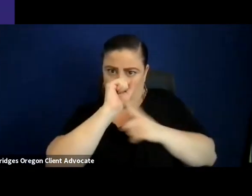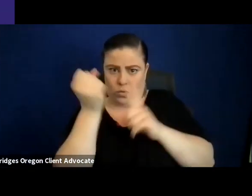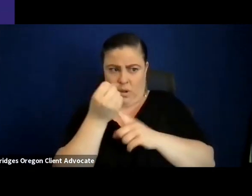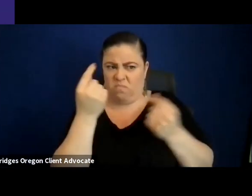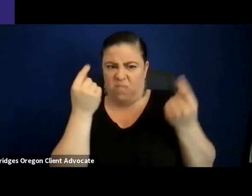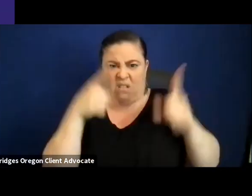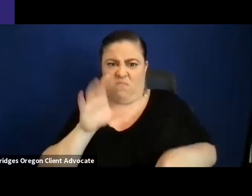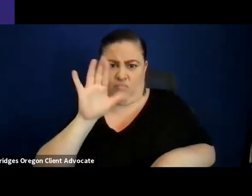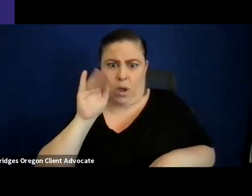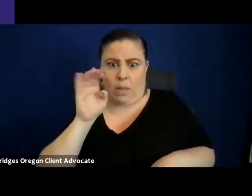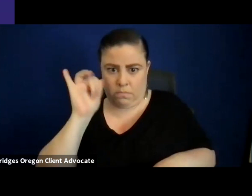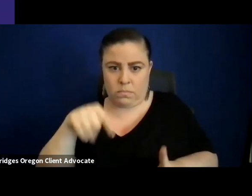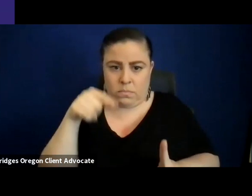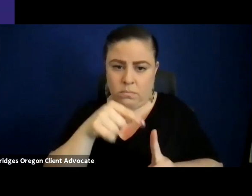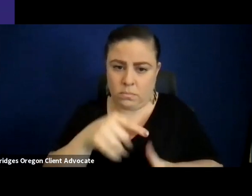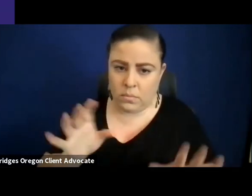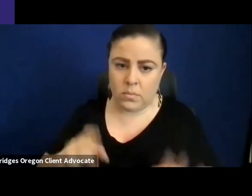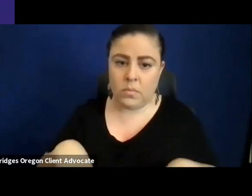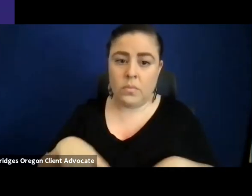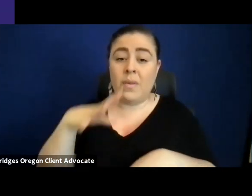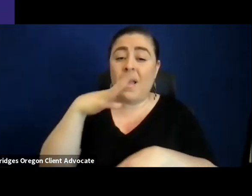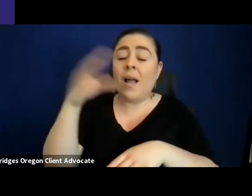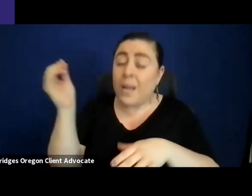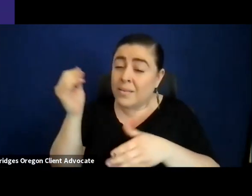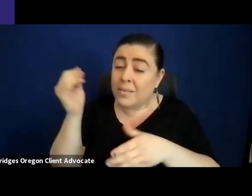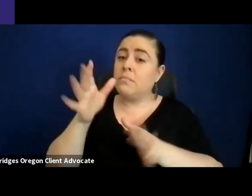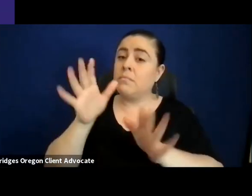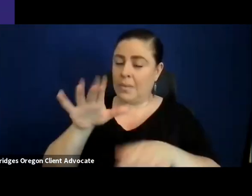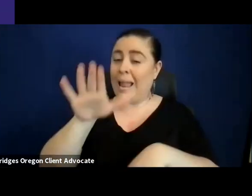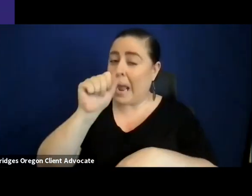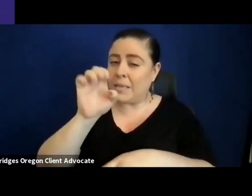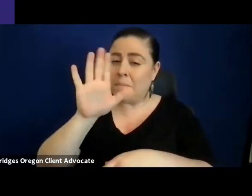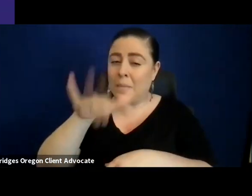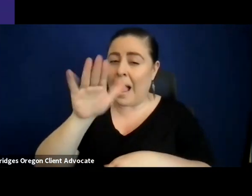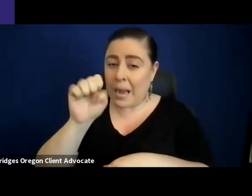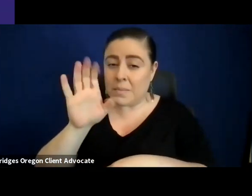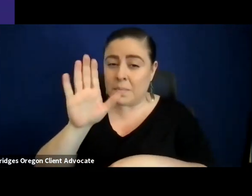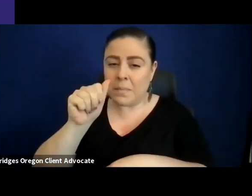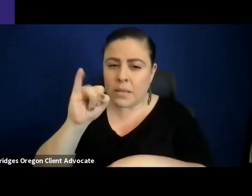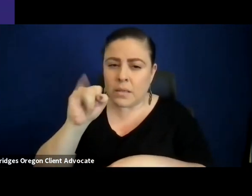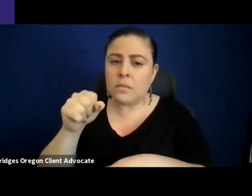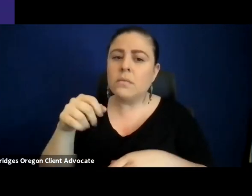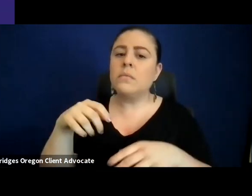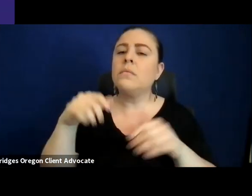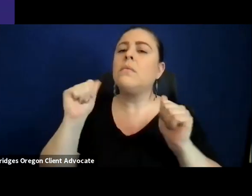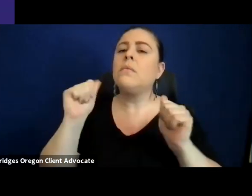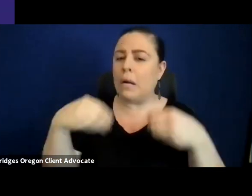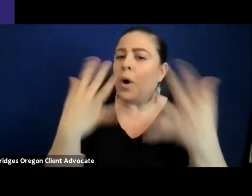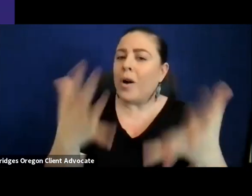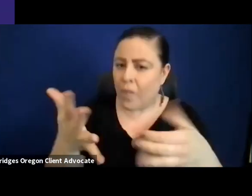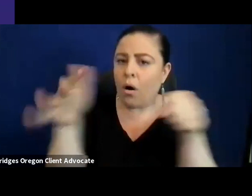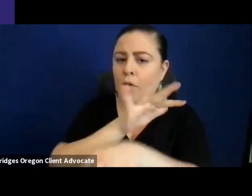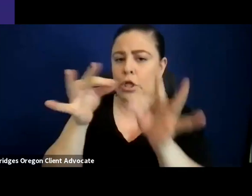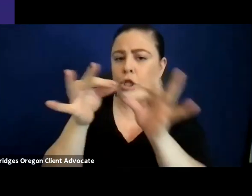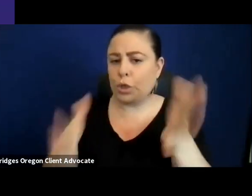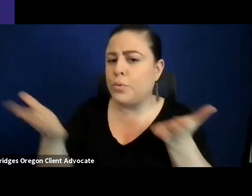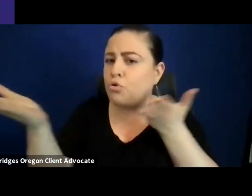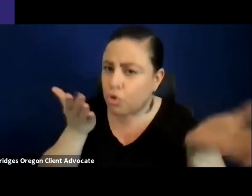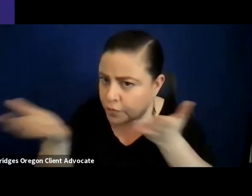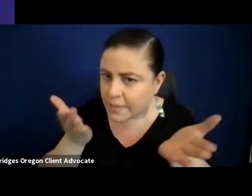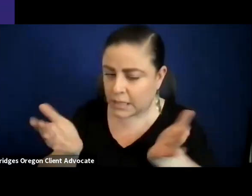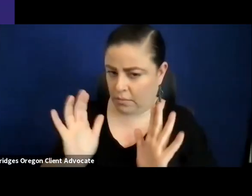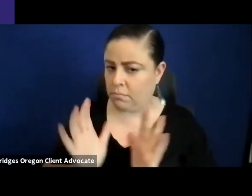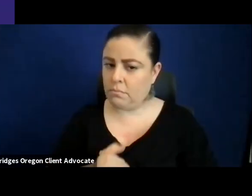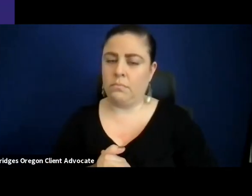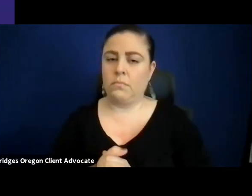accessibility and accommodations that are in your in your type of situation if you're a victim of a crime. And this is a case-by-case basis. We